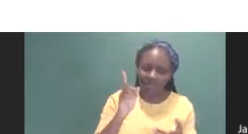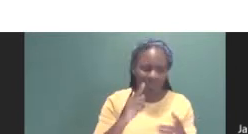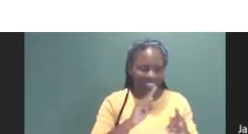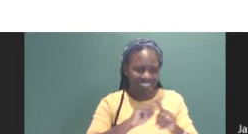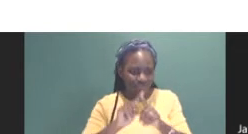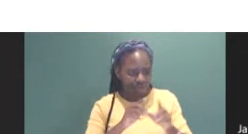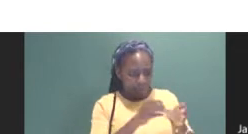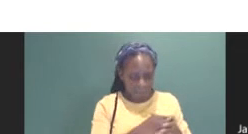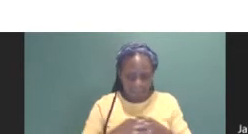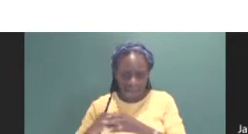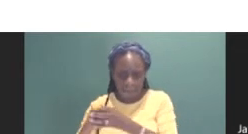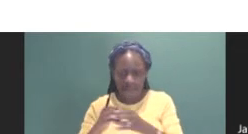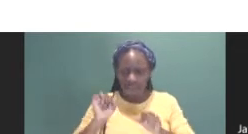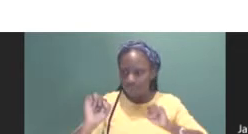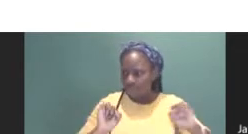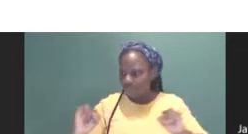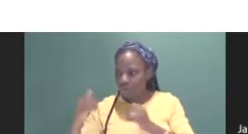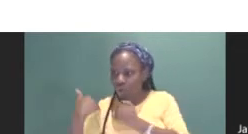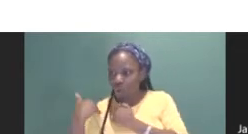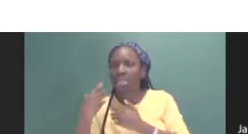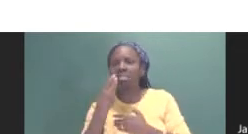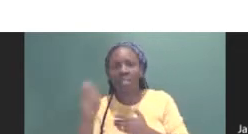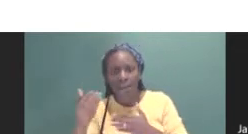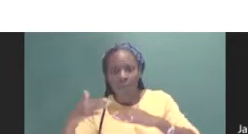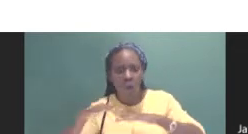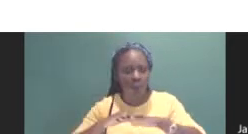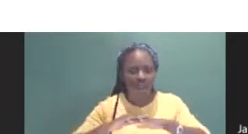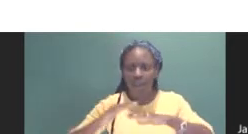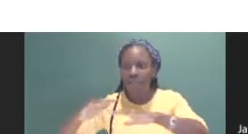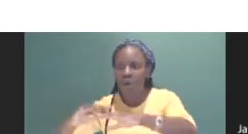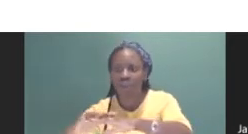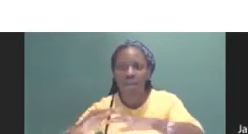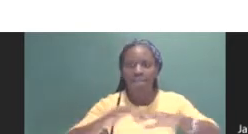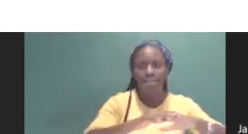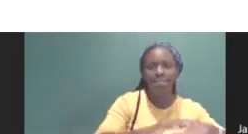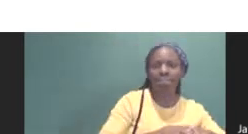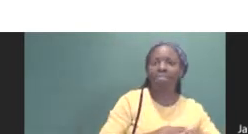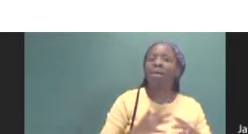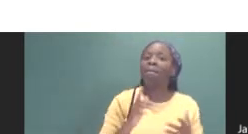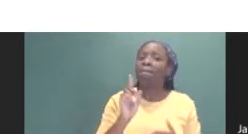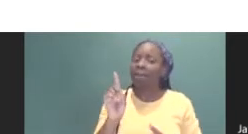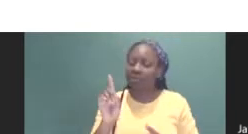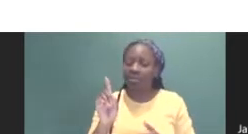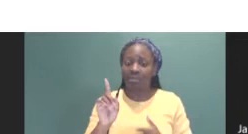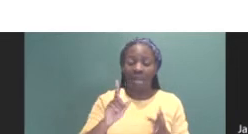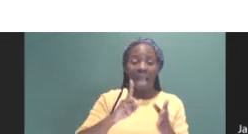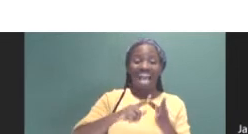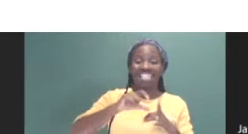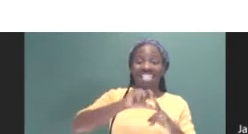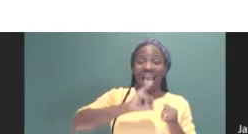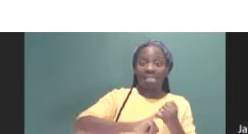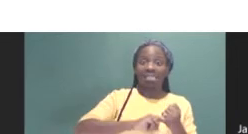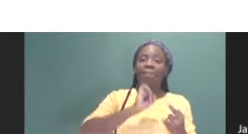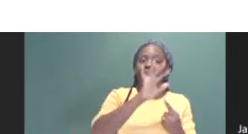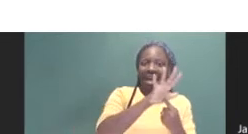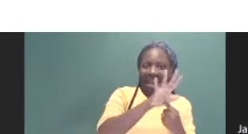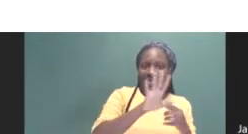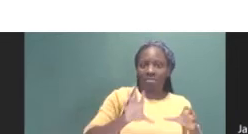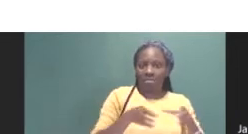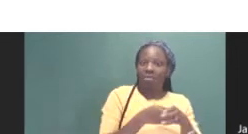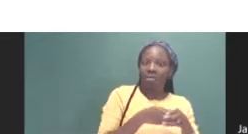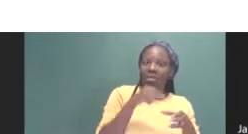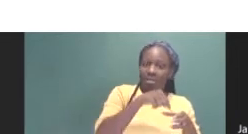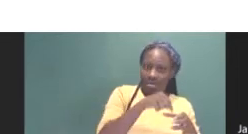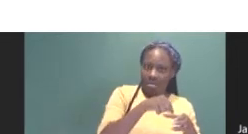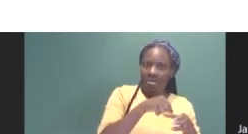There was obviously some overlap, but IDS was the main partner, and of course they liaised